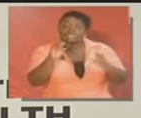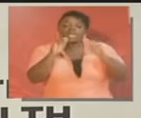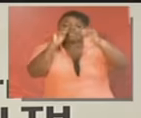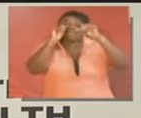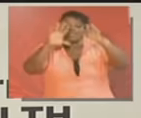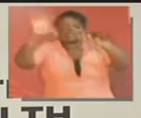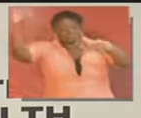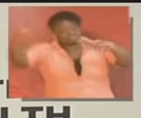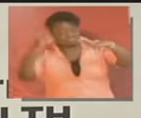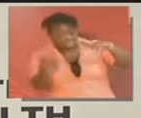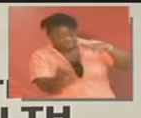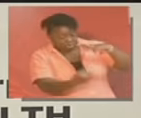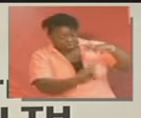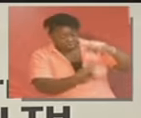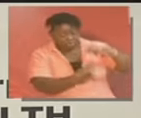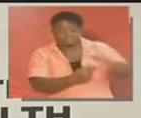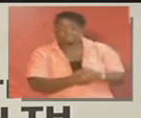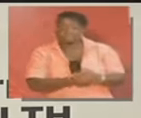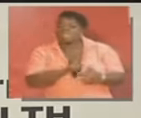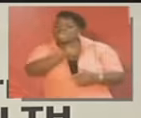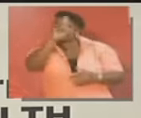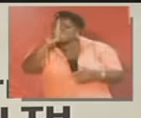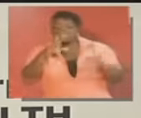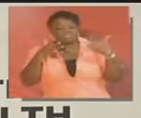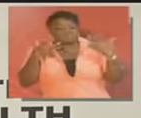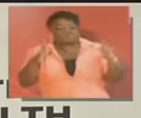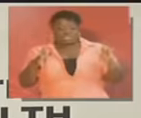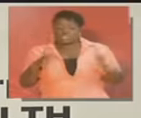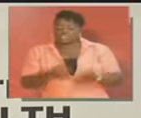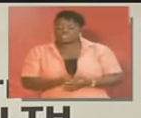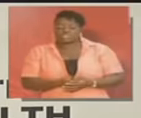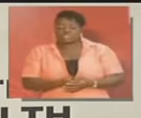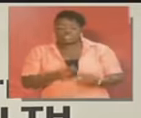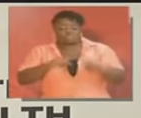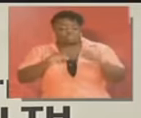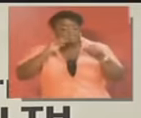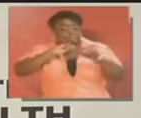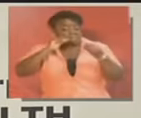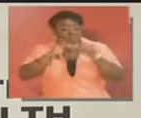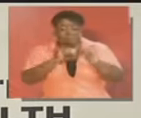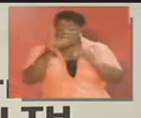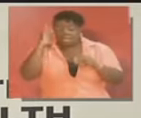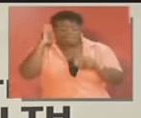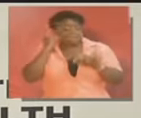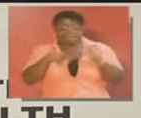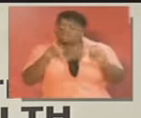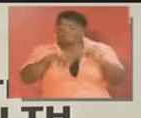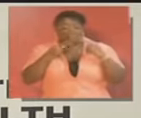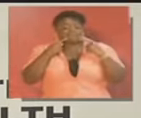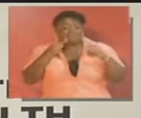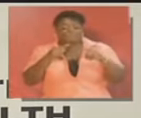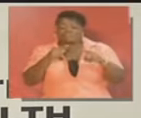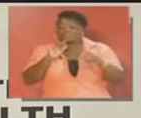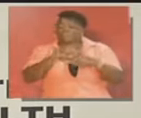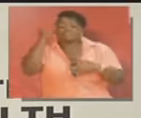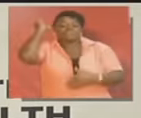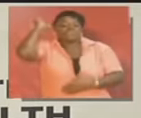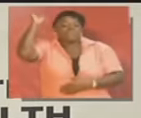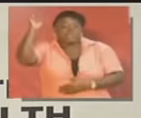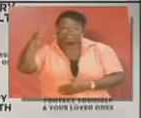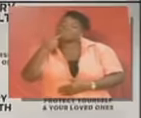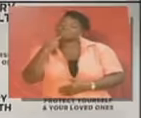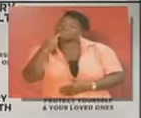into quarantine and testing would have been done. The numbers, that would be something that the Tobago authorities would better